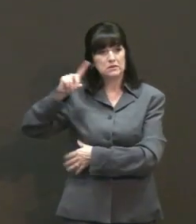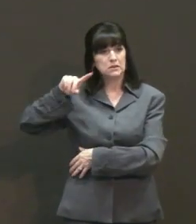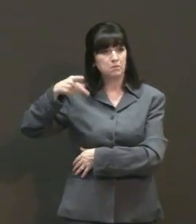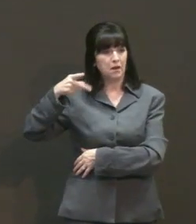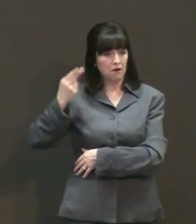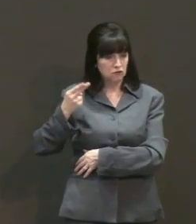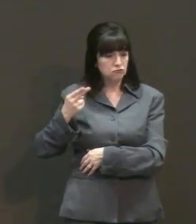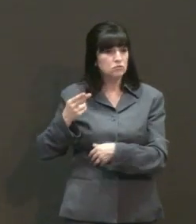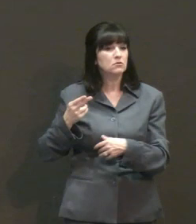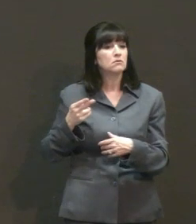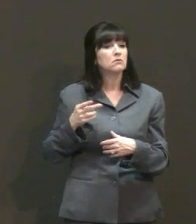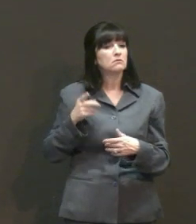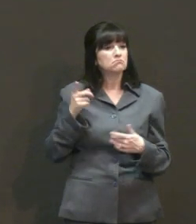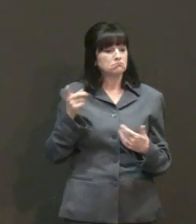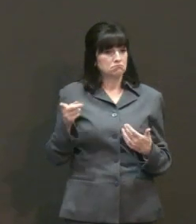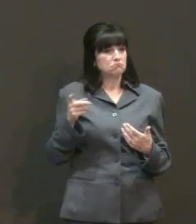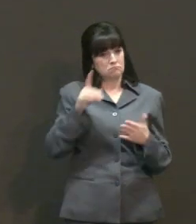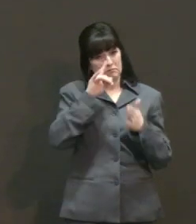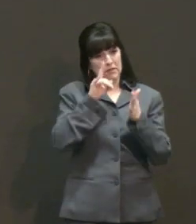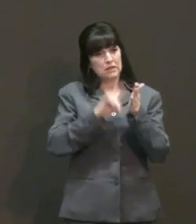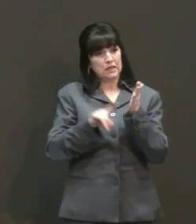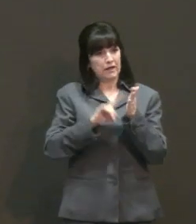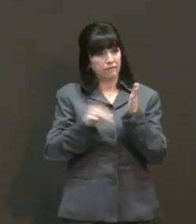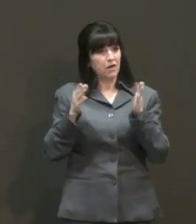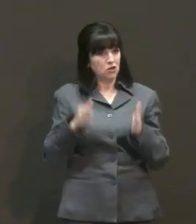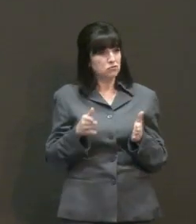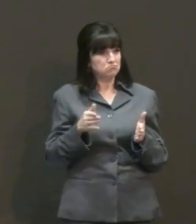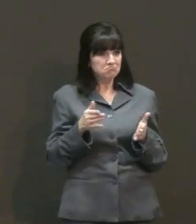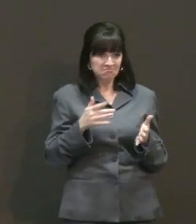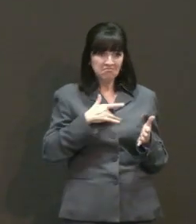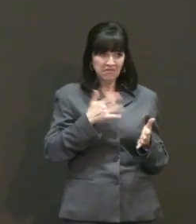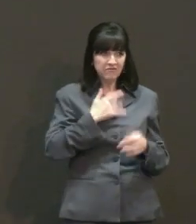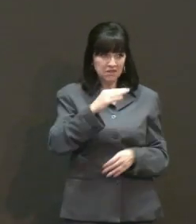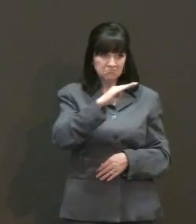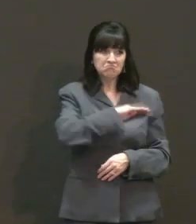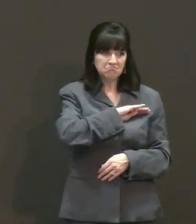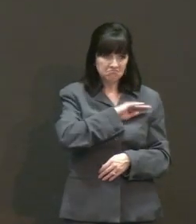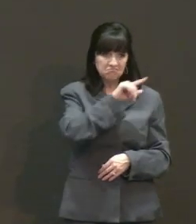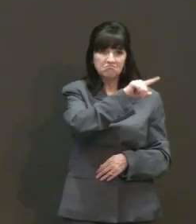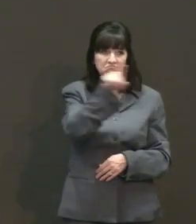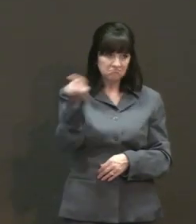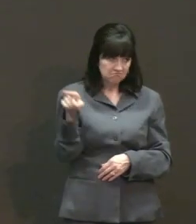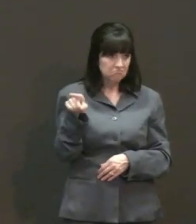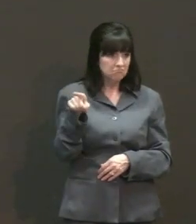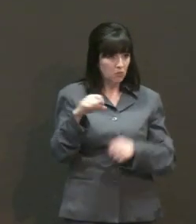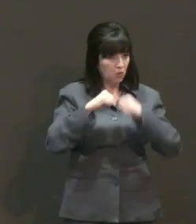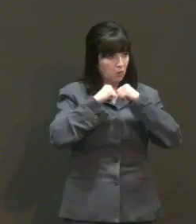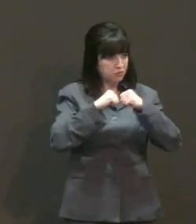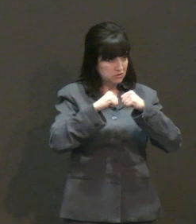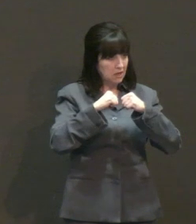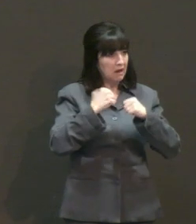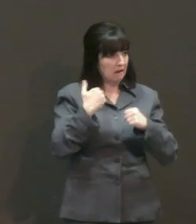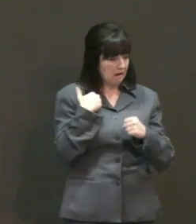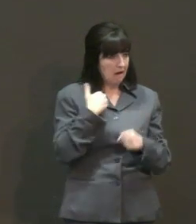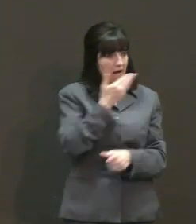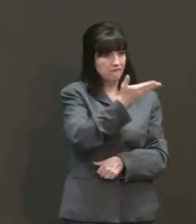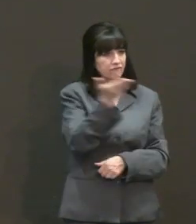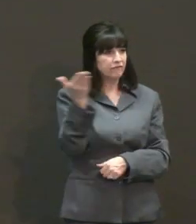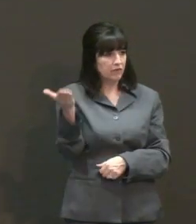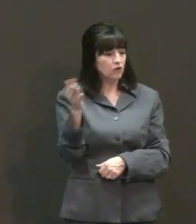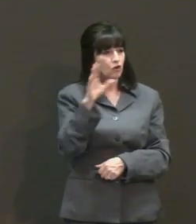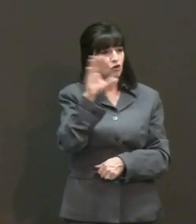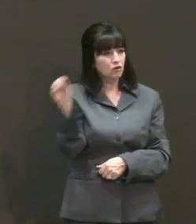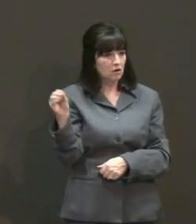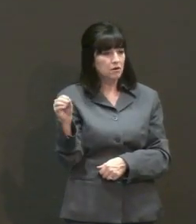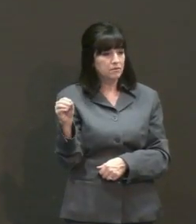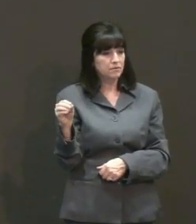felt like what they saw there at the plant were appropriate protective measures. One of the concerns that I have,